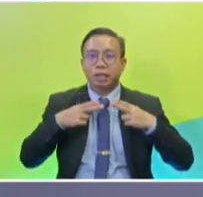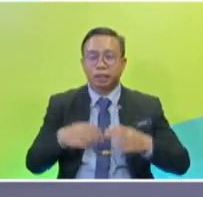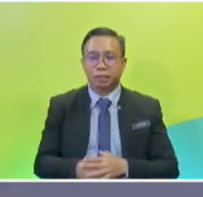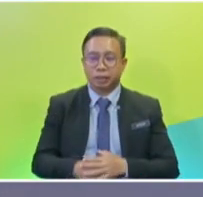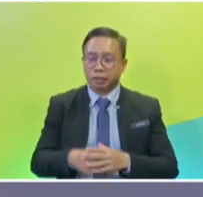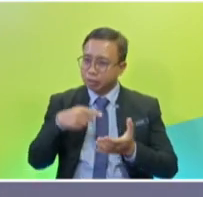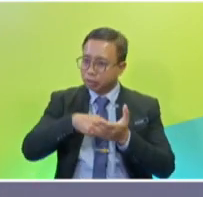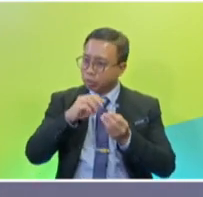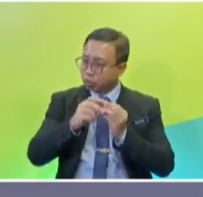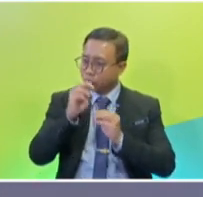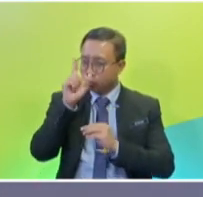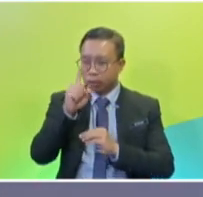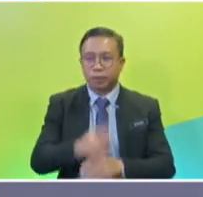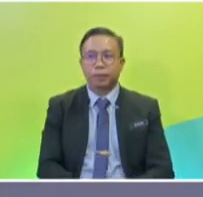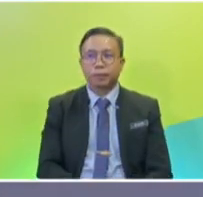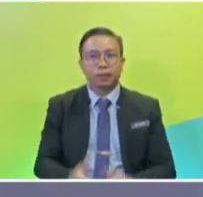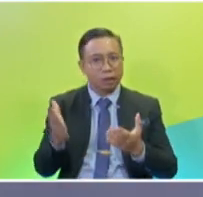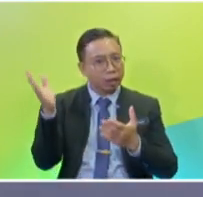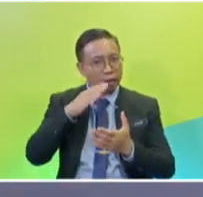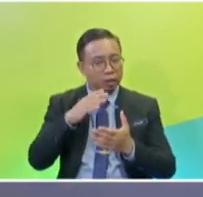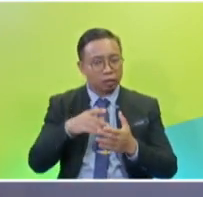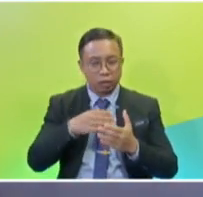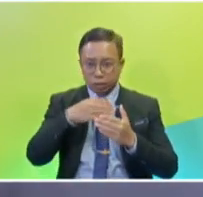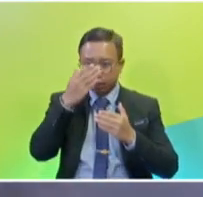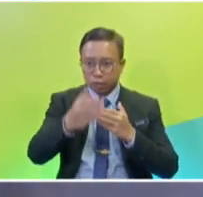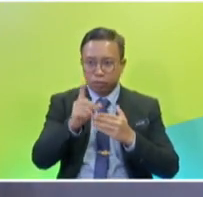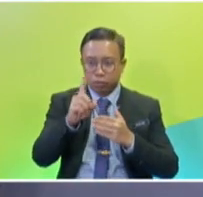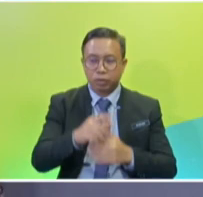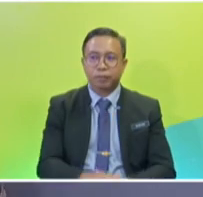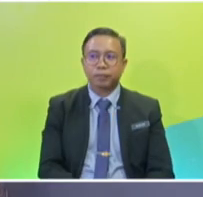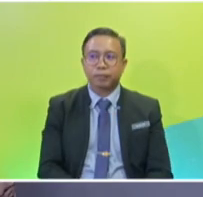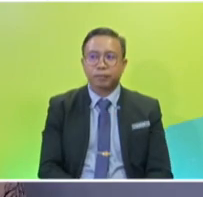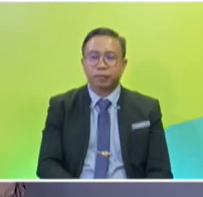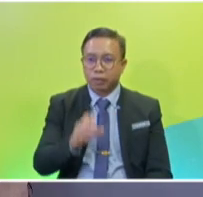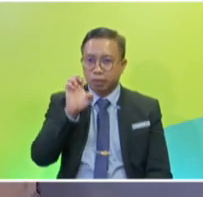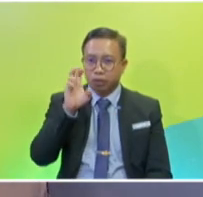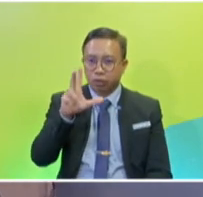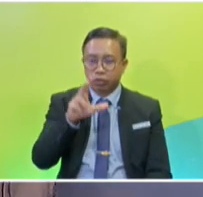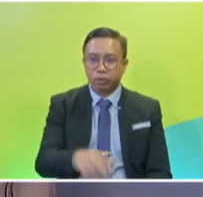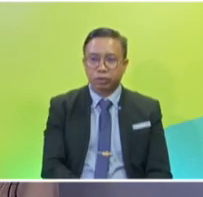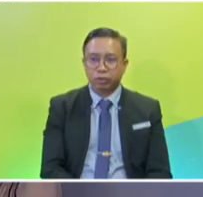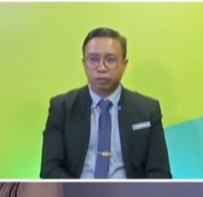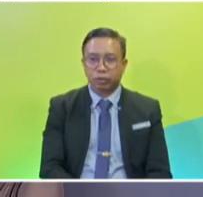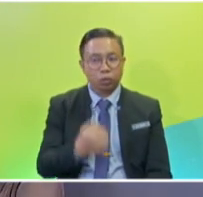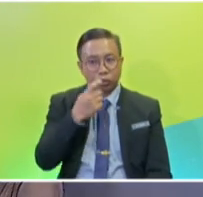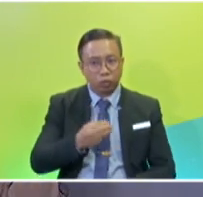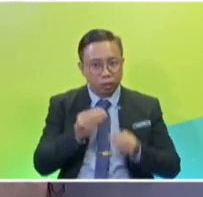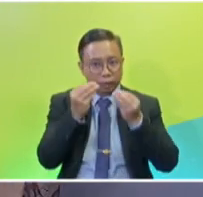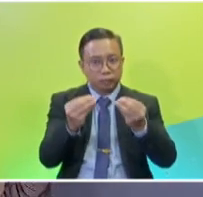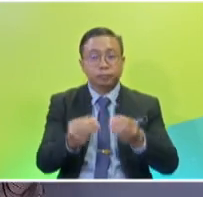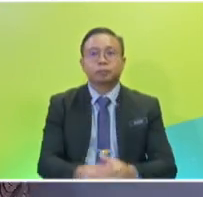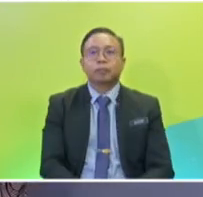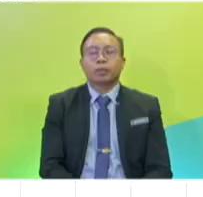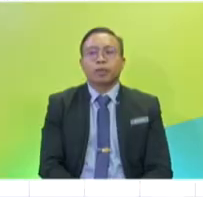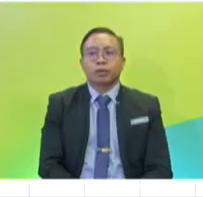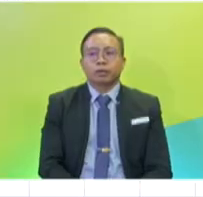number one, fulfilled. Now, let us go to the next one. Come on, guys. E3, give it to me. Who wants to give it a shot? Okay, who wants to